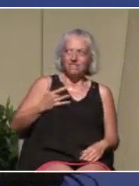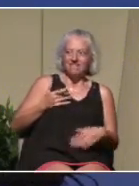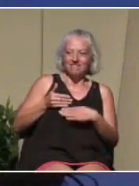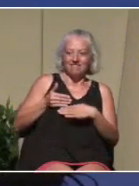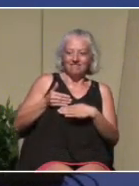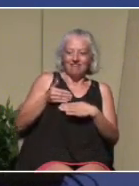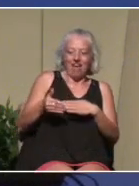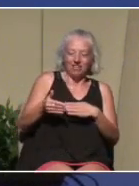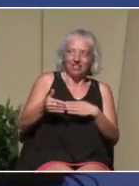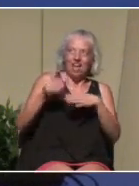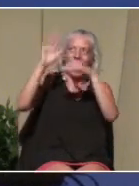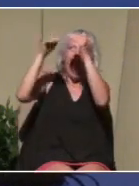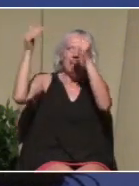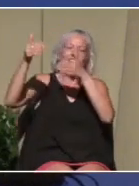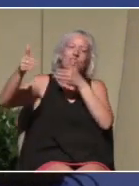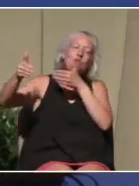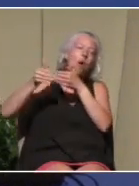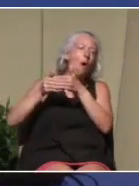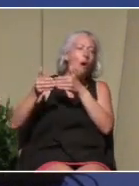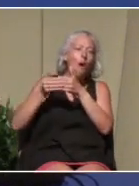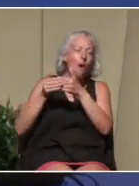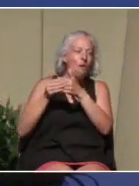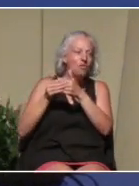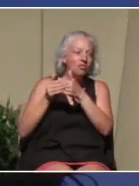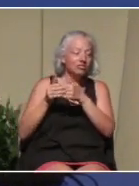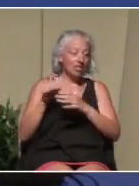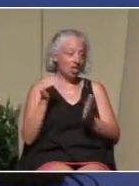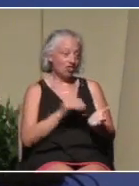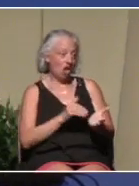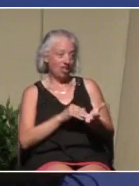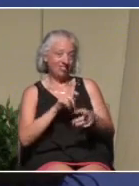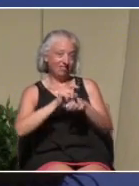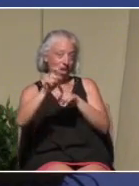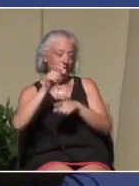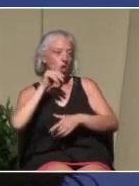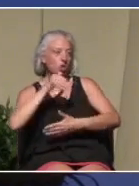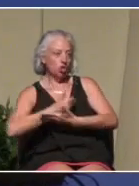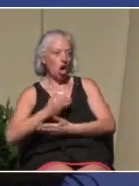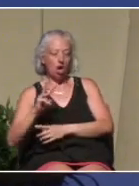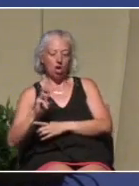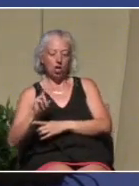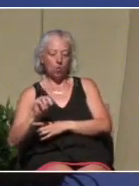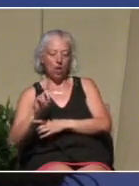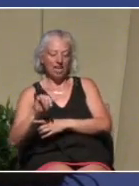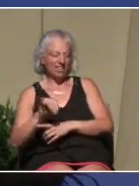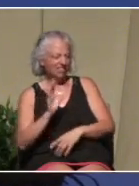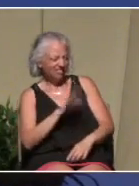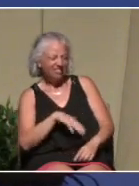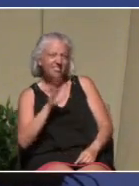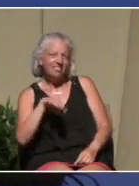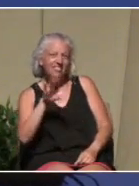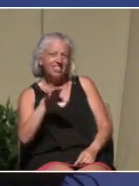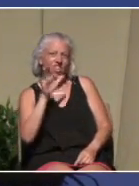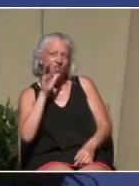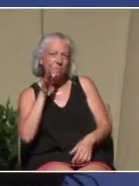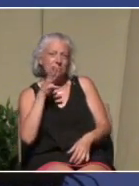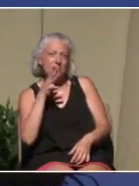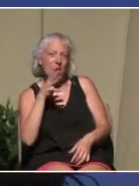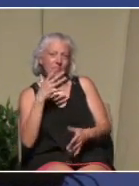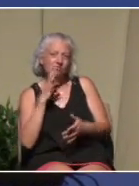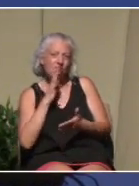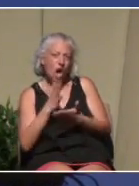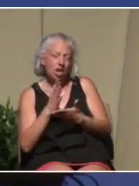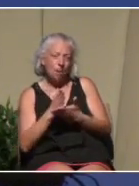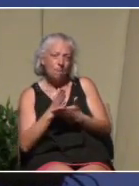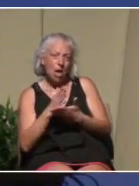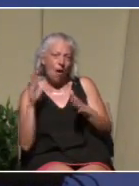was so close. And so the doctors called Wendy and said, Wendy, you know, your mom keeps talking about angels. We think we need to do another